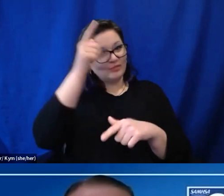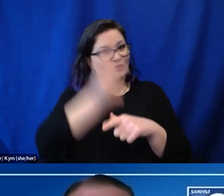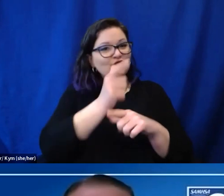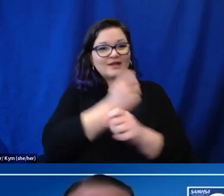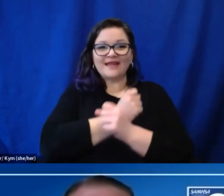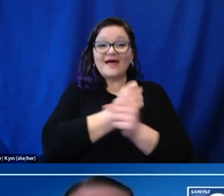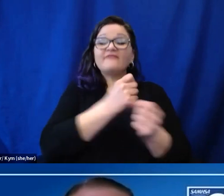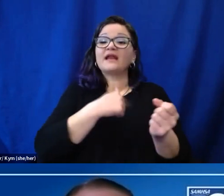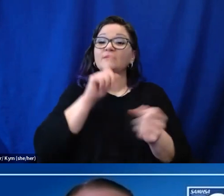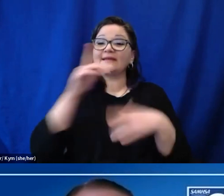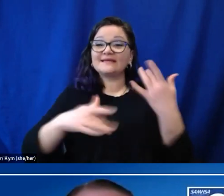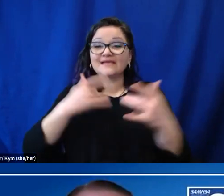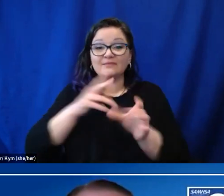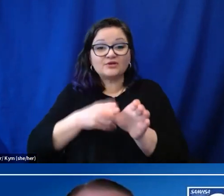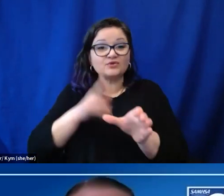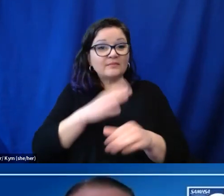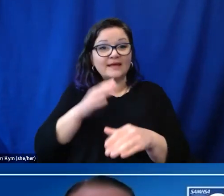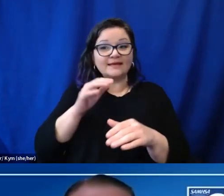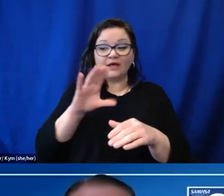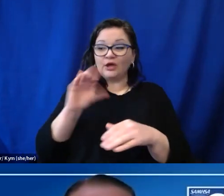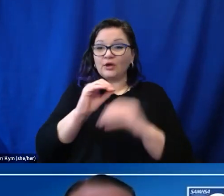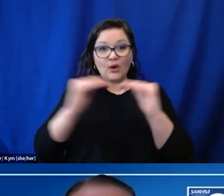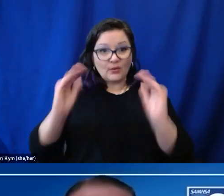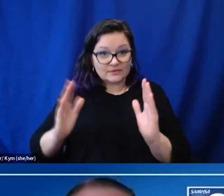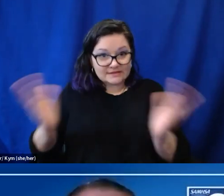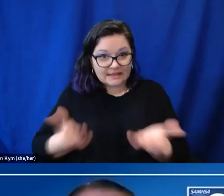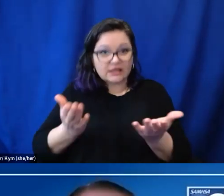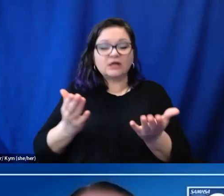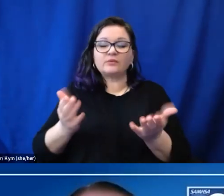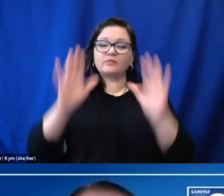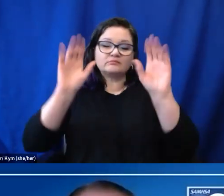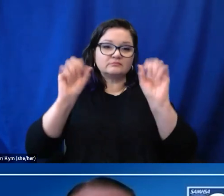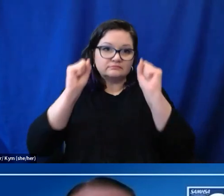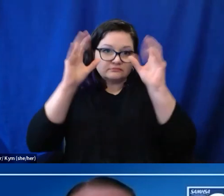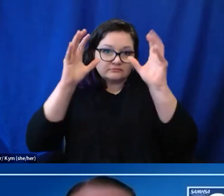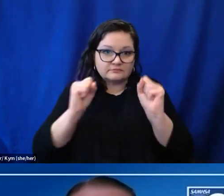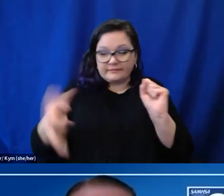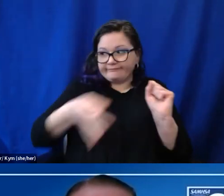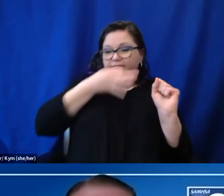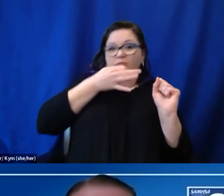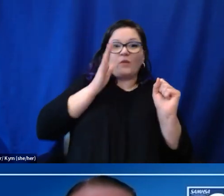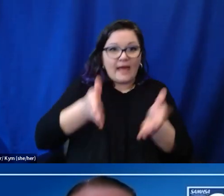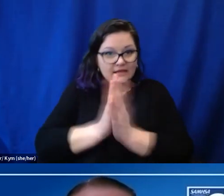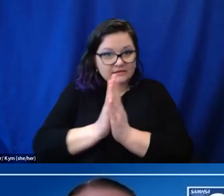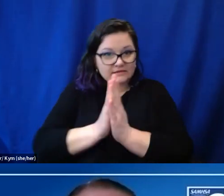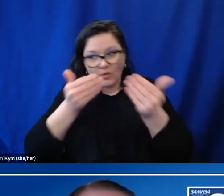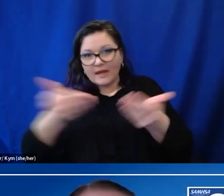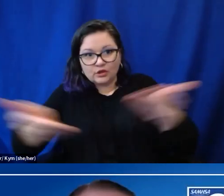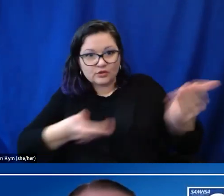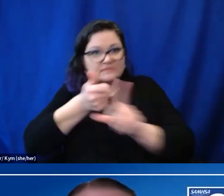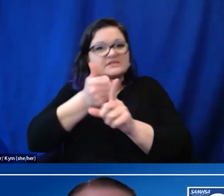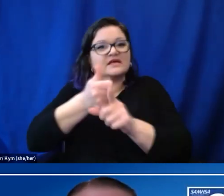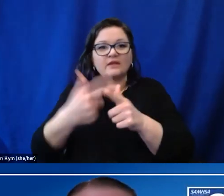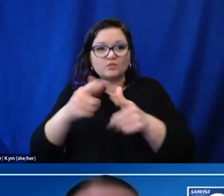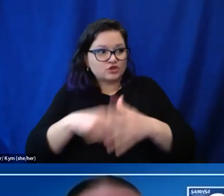joined by my colleagues here with wonderful expertise. We'll ask them to introduce themselves and then we'll get into the program. Donna?